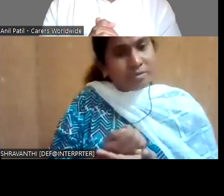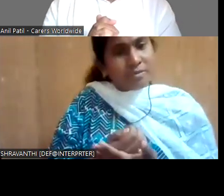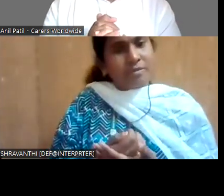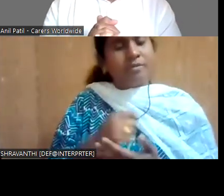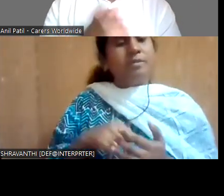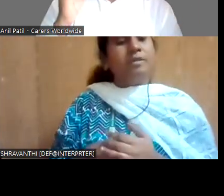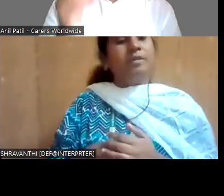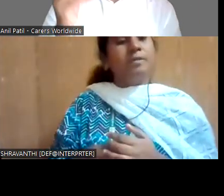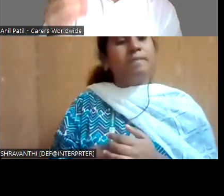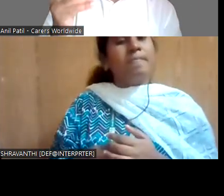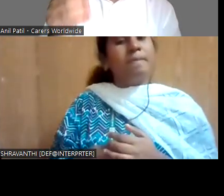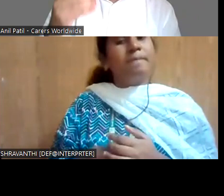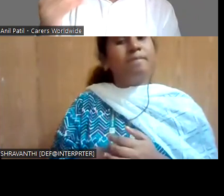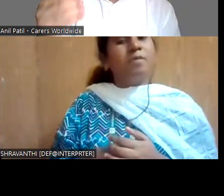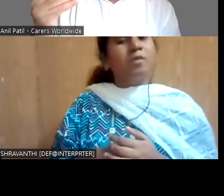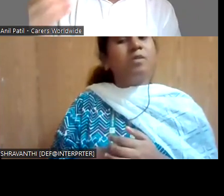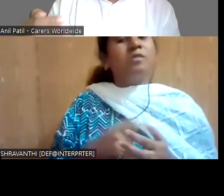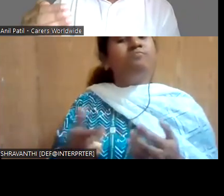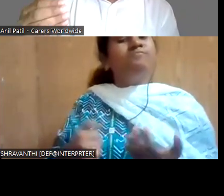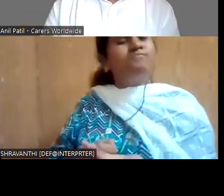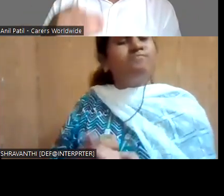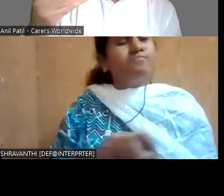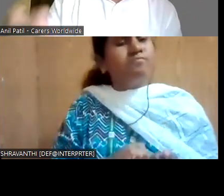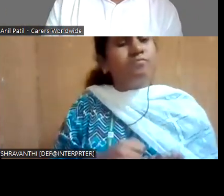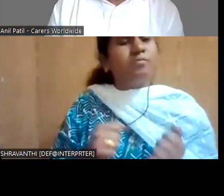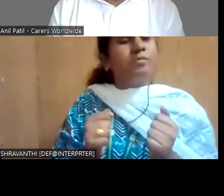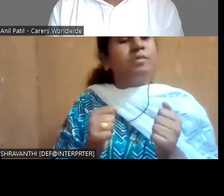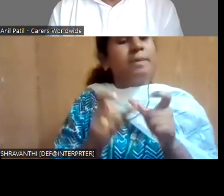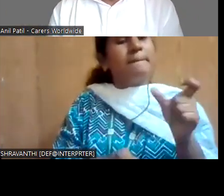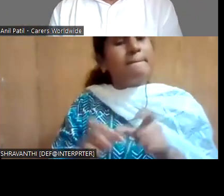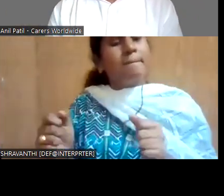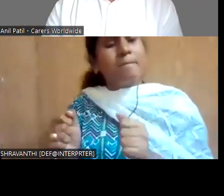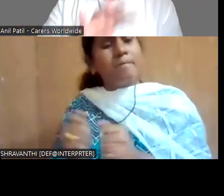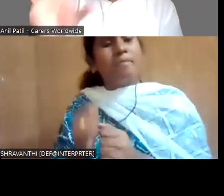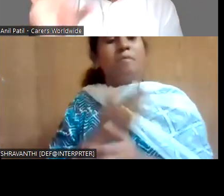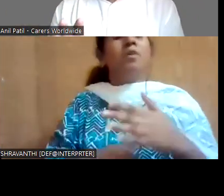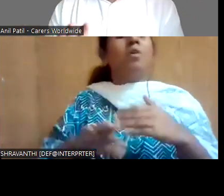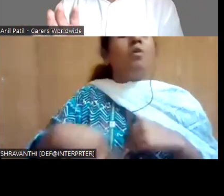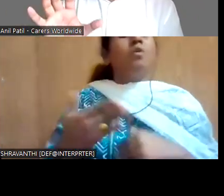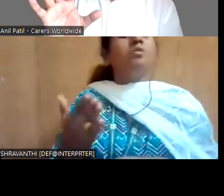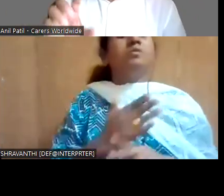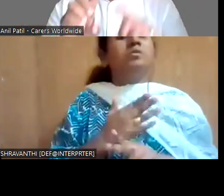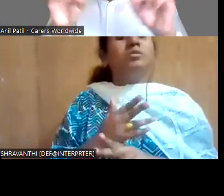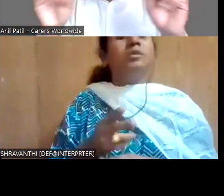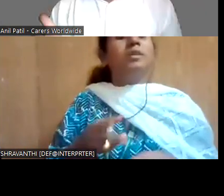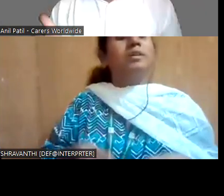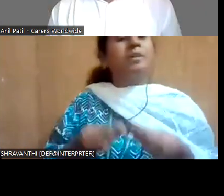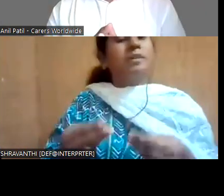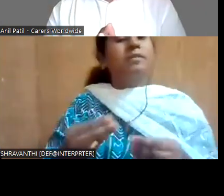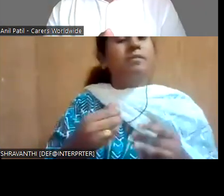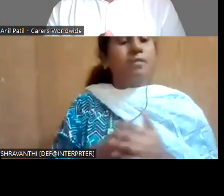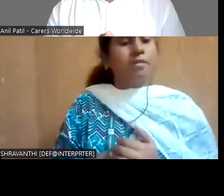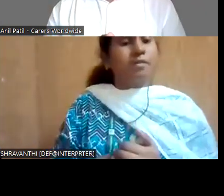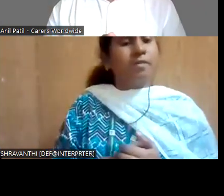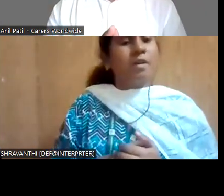to be made to not just to support with persons with disabilities, but also to the carers. So for that, I have